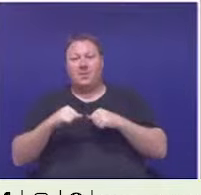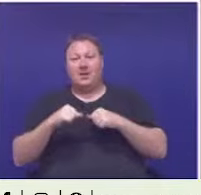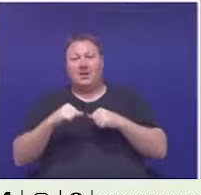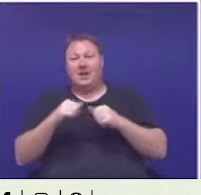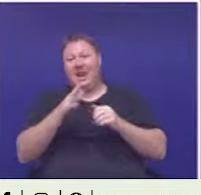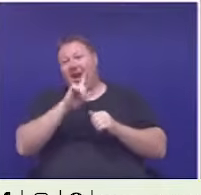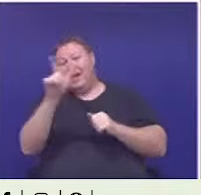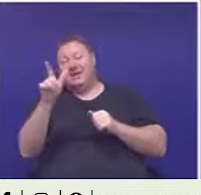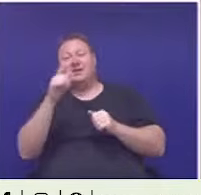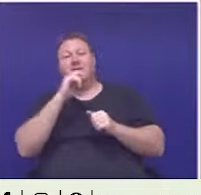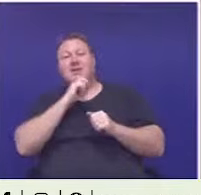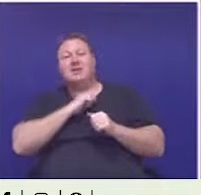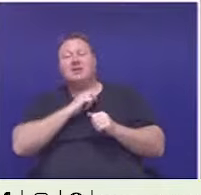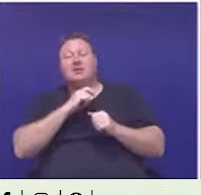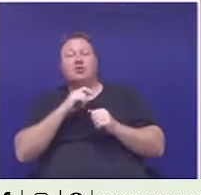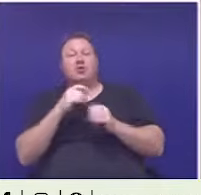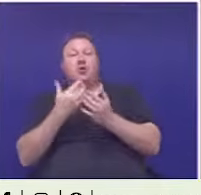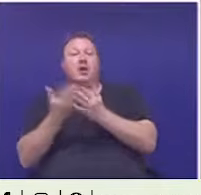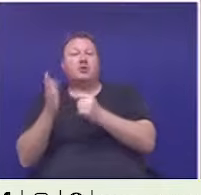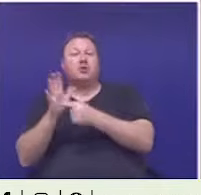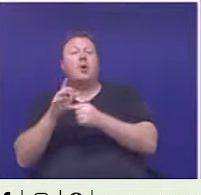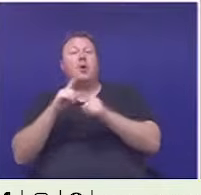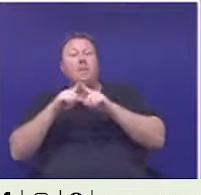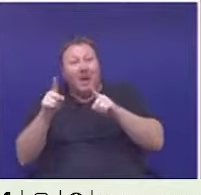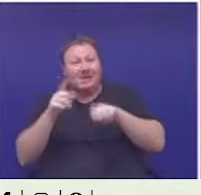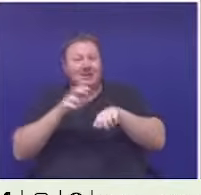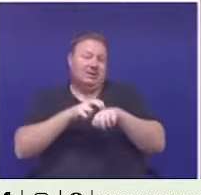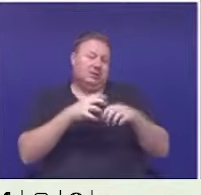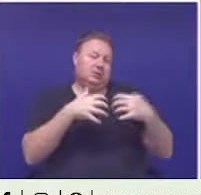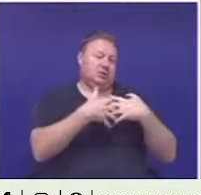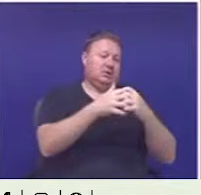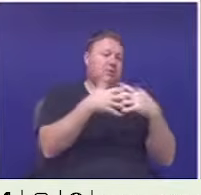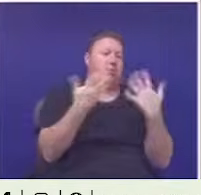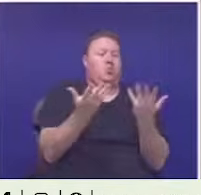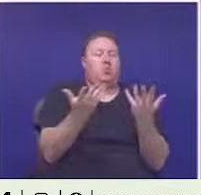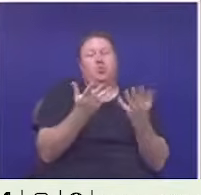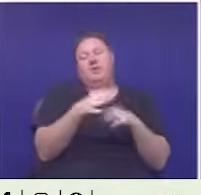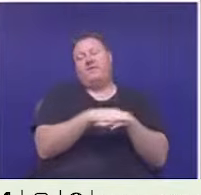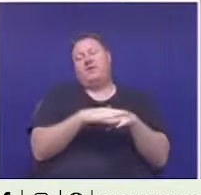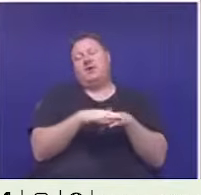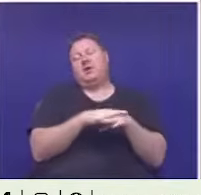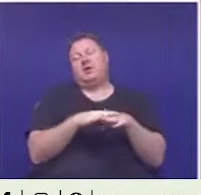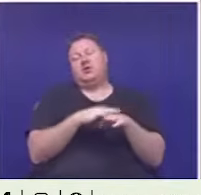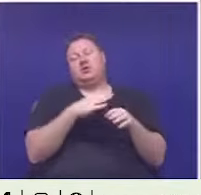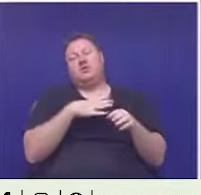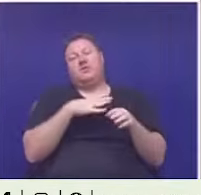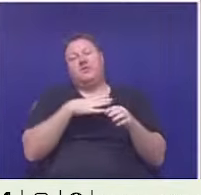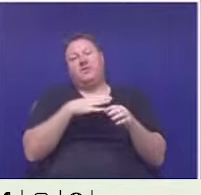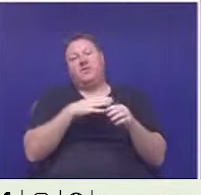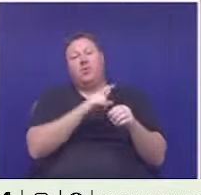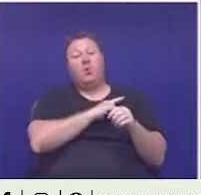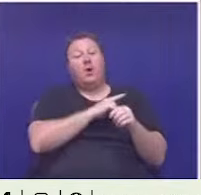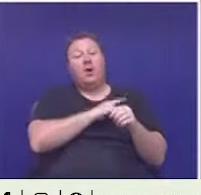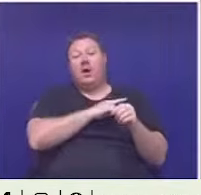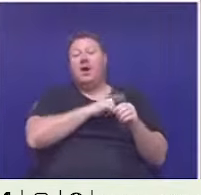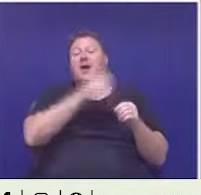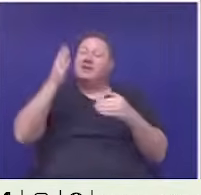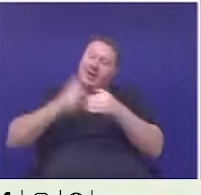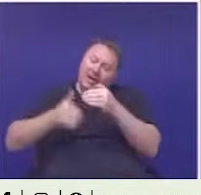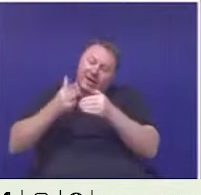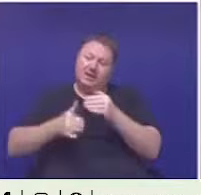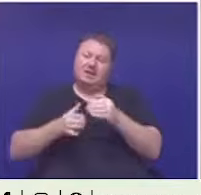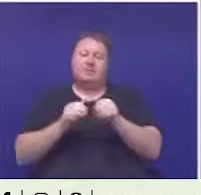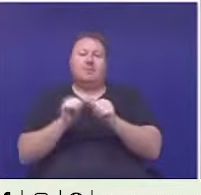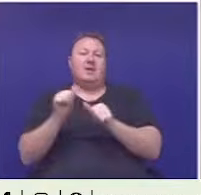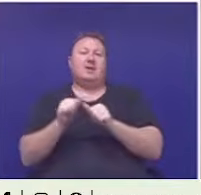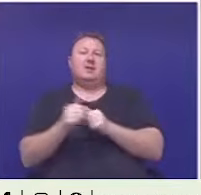are unlikely to get it right at the end. And so that's why I'm saying we're not only just simply saying this as rhetoric, we have now put it in